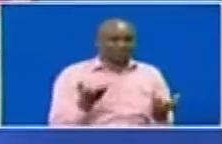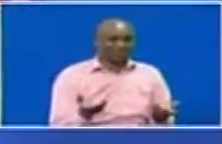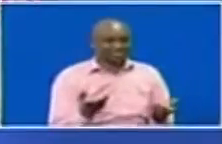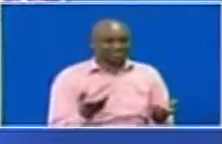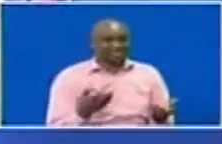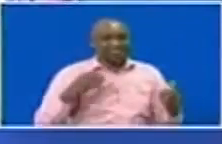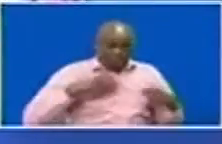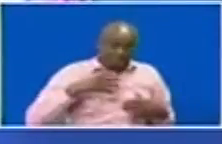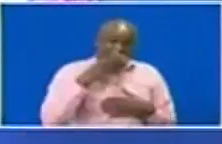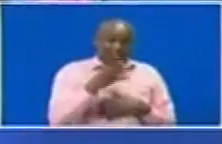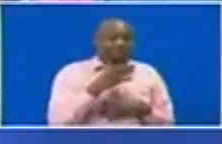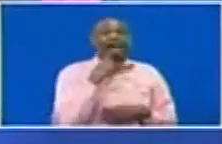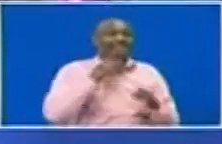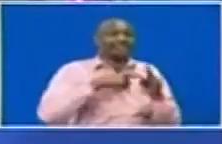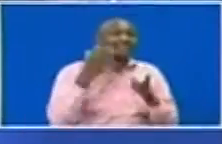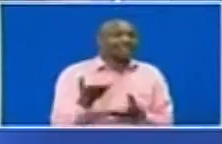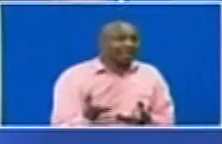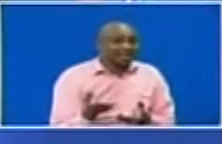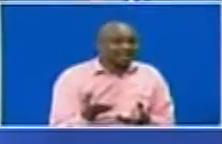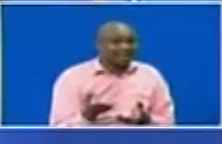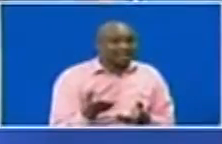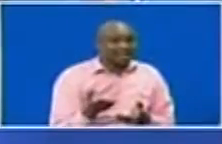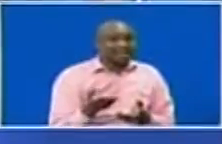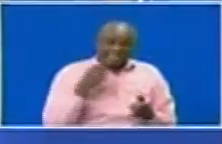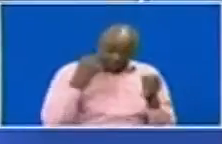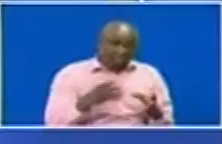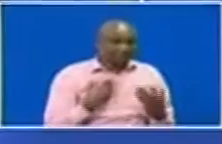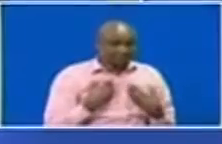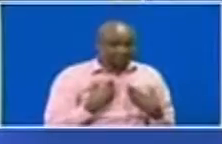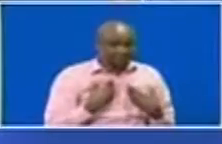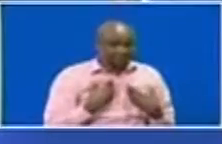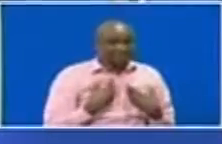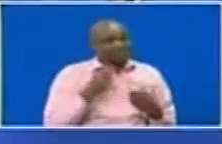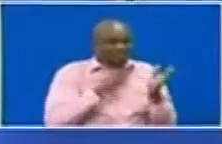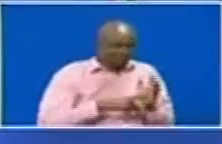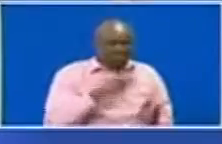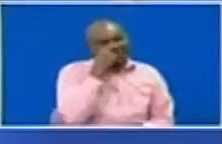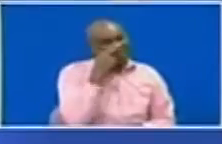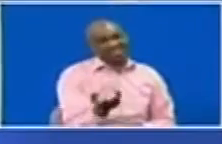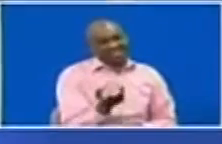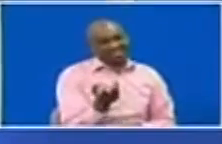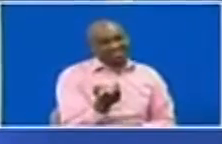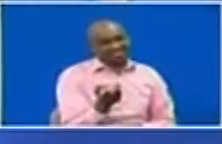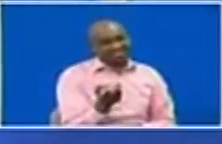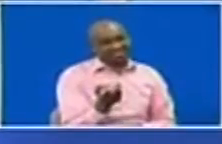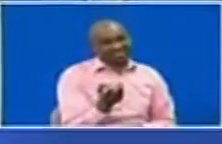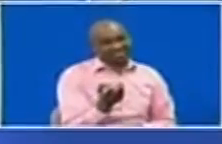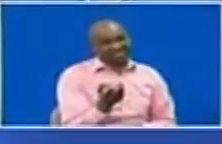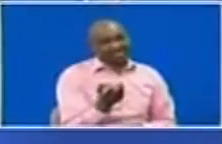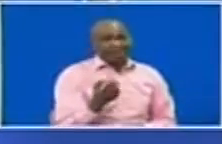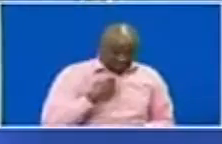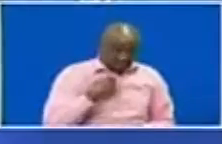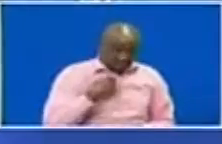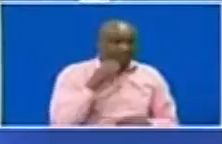system, people who have been there for more than 100 years, I mean, in cumulatively, then it becomes to me like a joke. So then